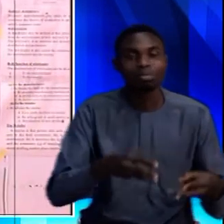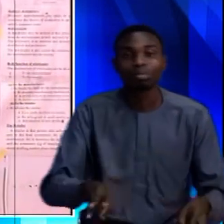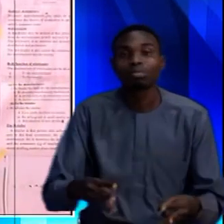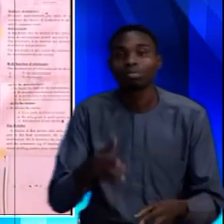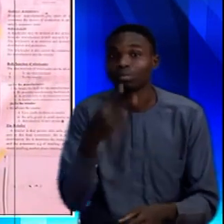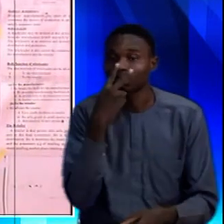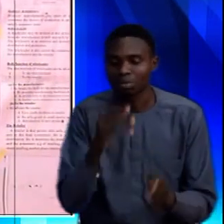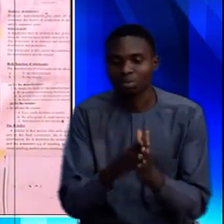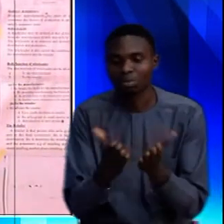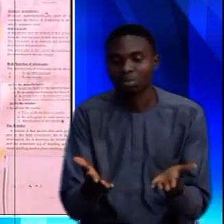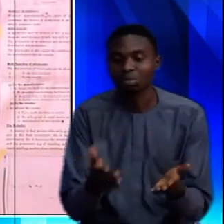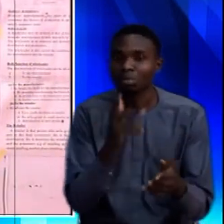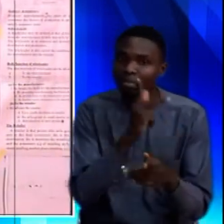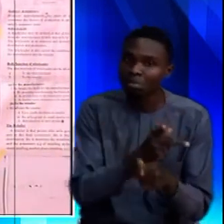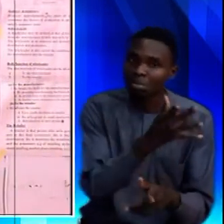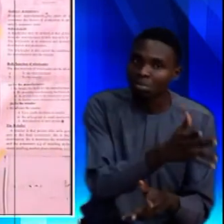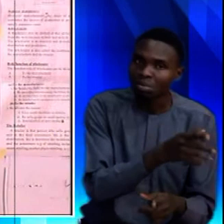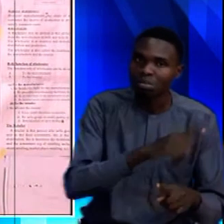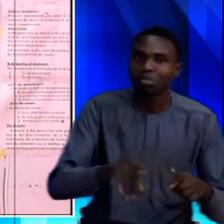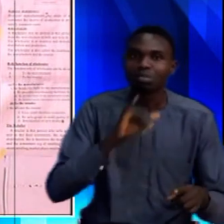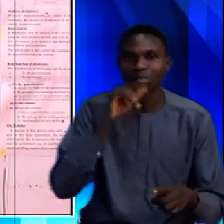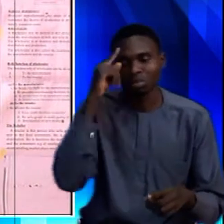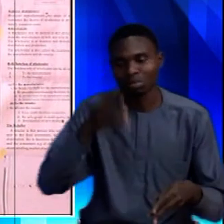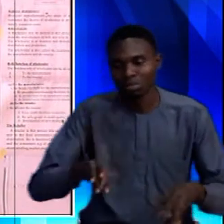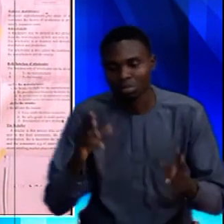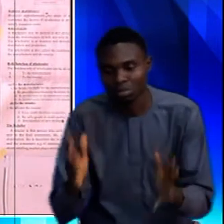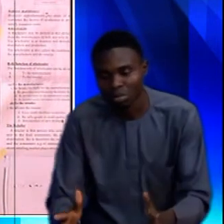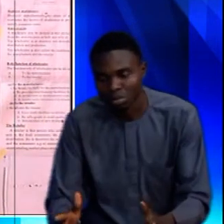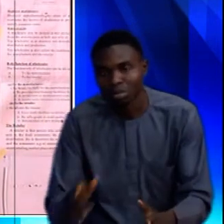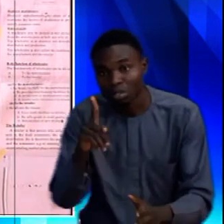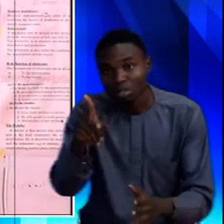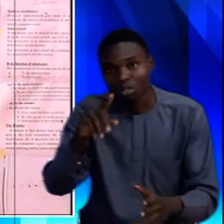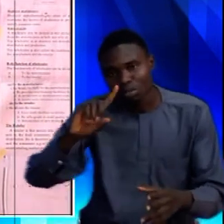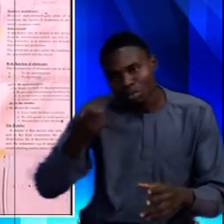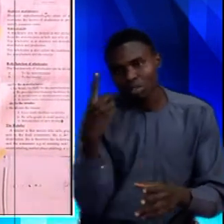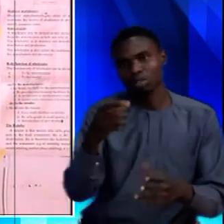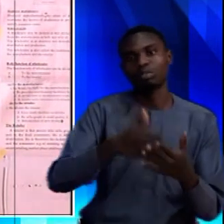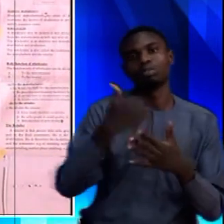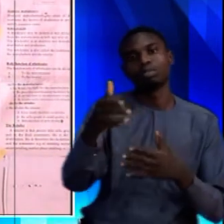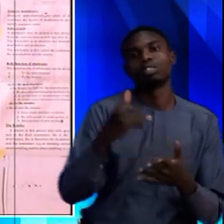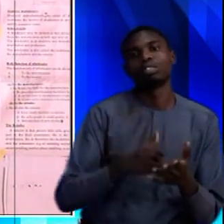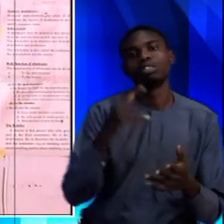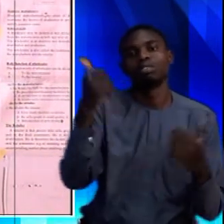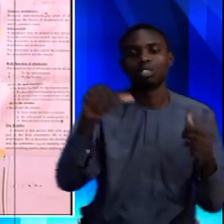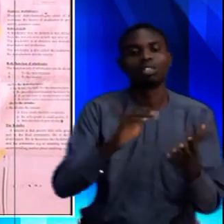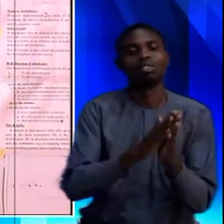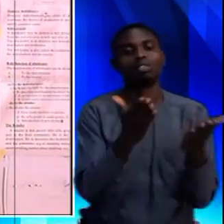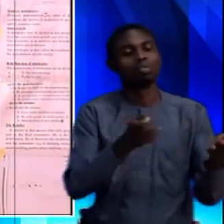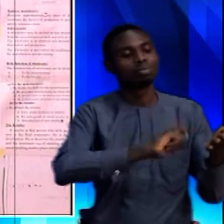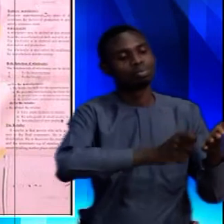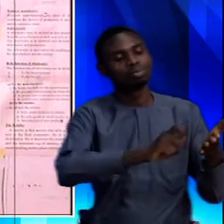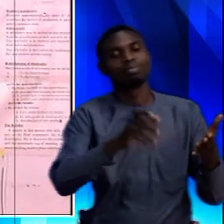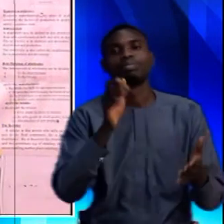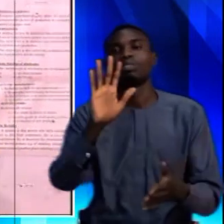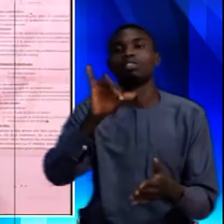That one is for the seller. But you, if you buy it, once you buy it, you open it, you begin to use it. You cannot sell it again. Are we